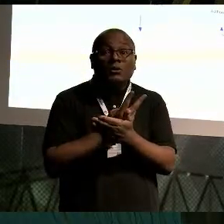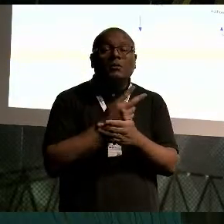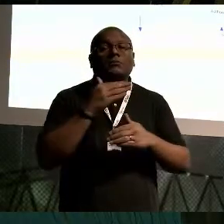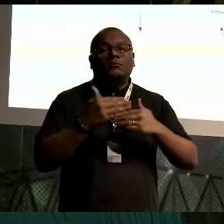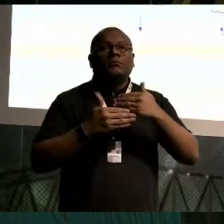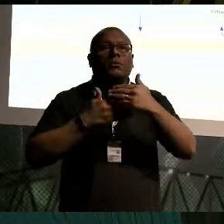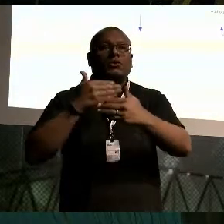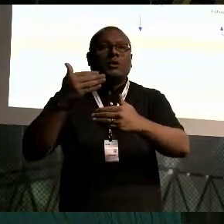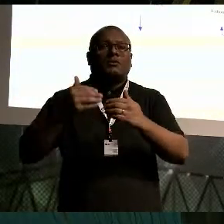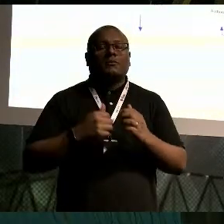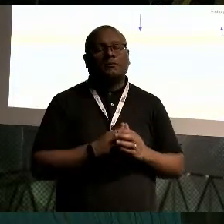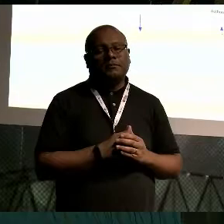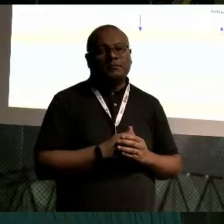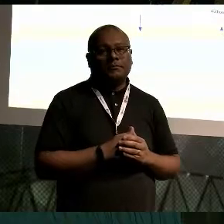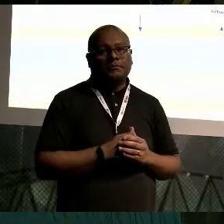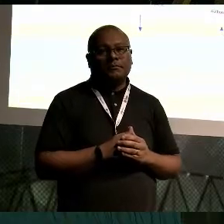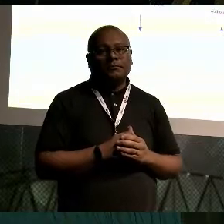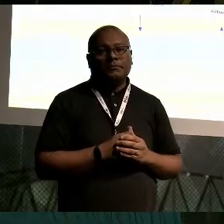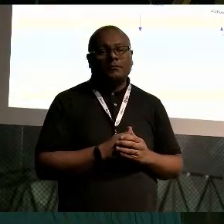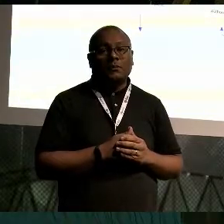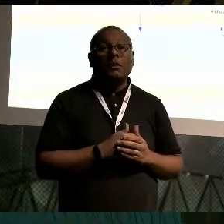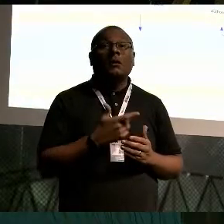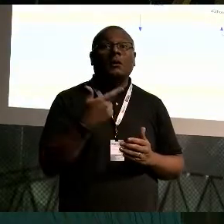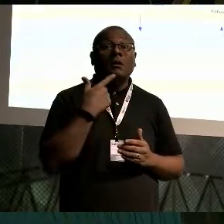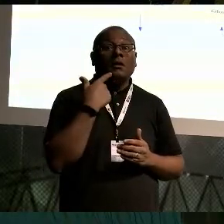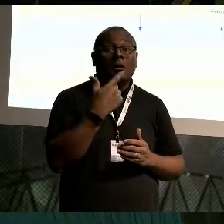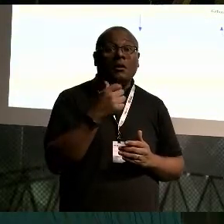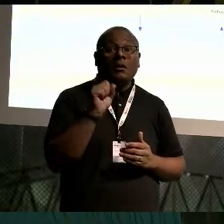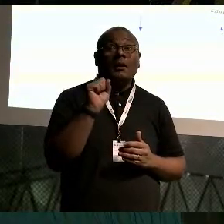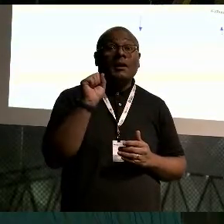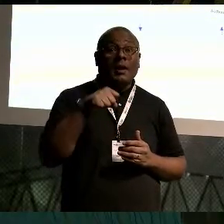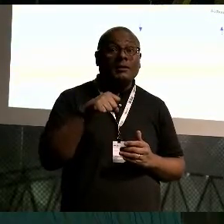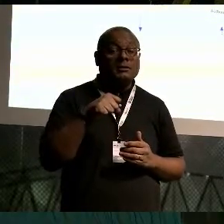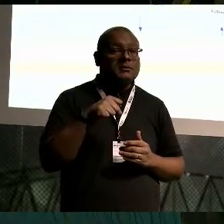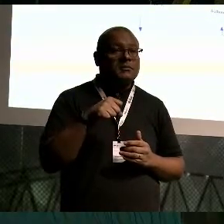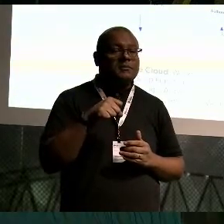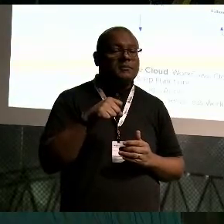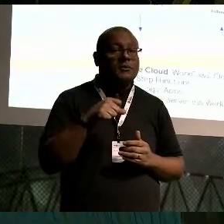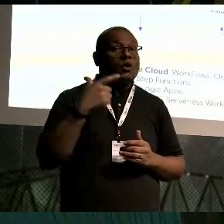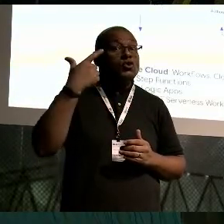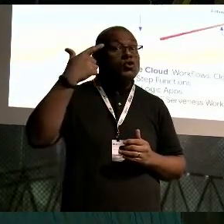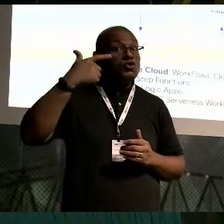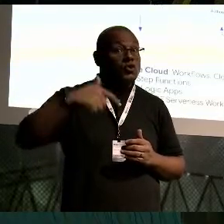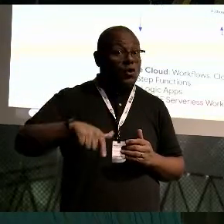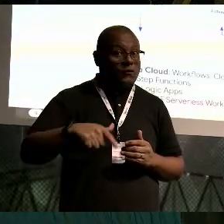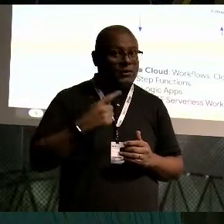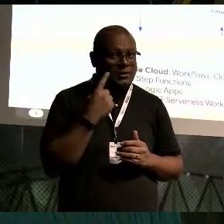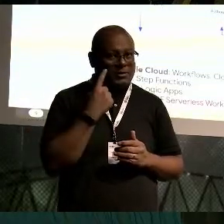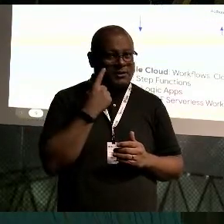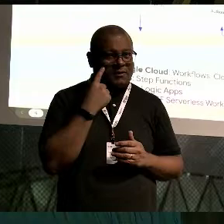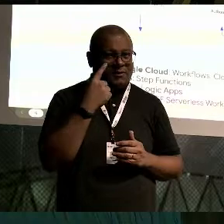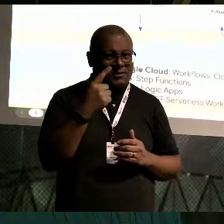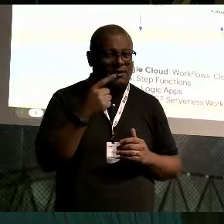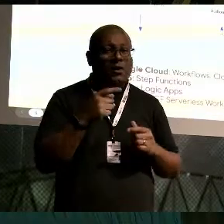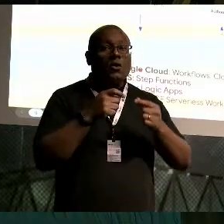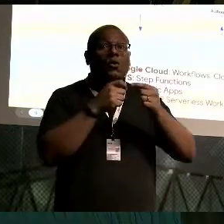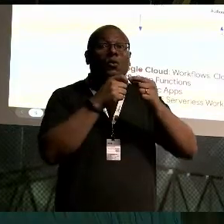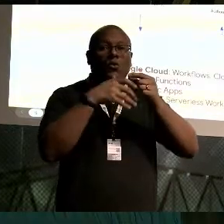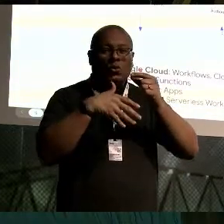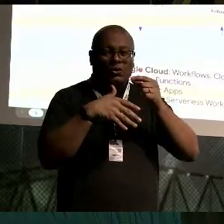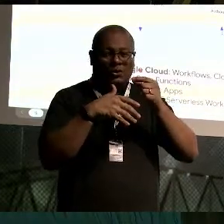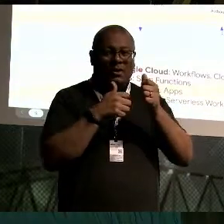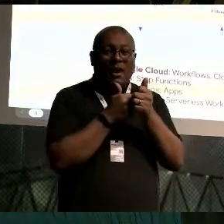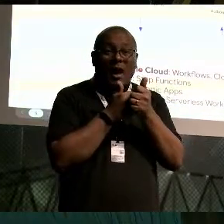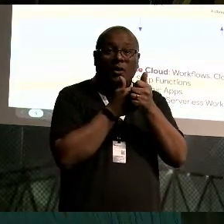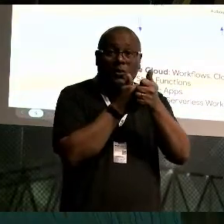forth. Does this work, by the way? Yes. OK. And again, if you look at Google Cloud, there's workflows. If